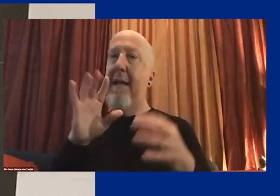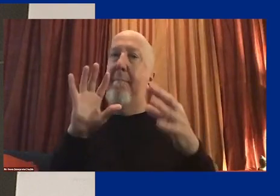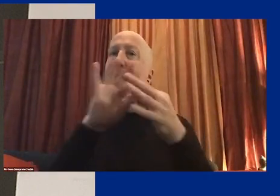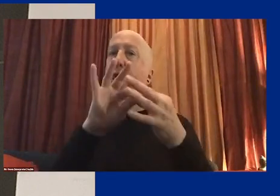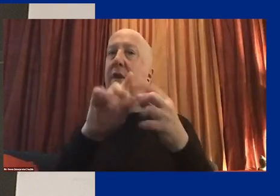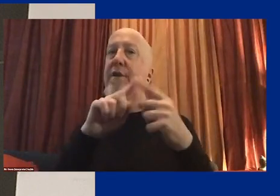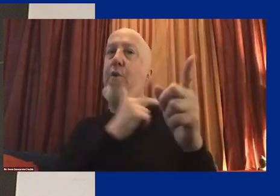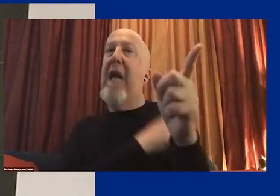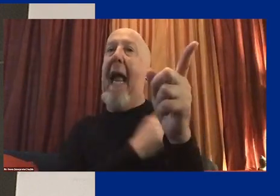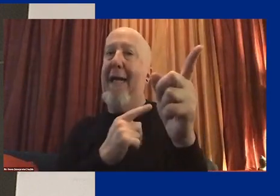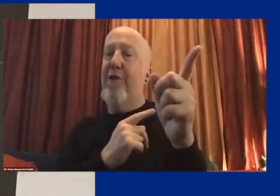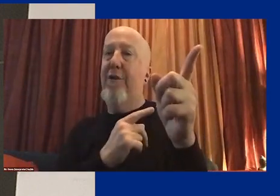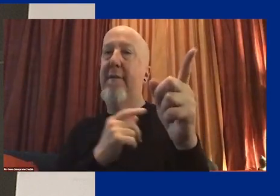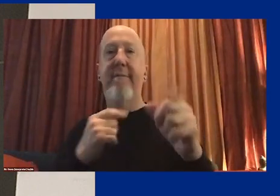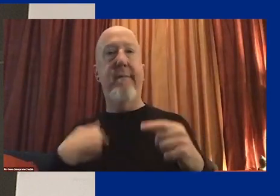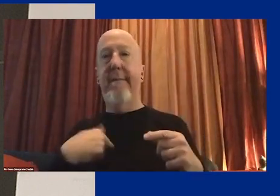it.